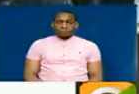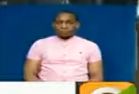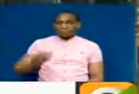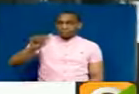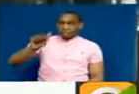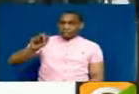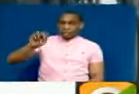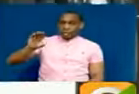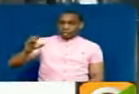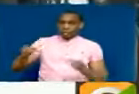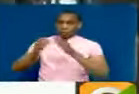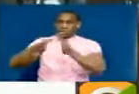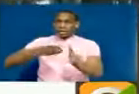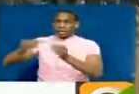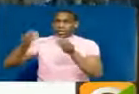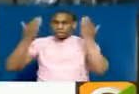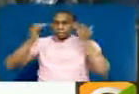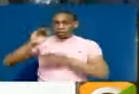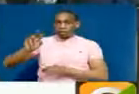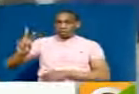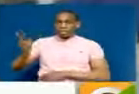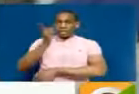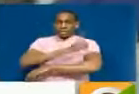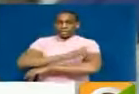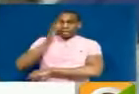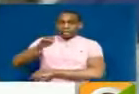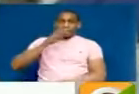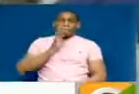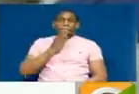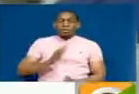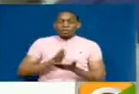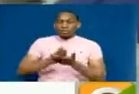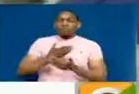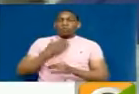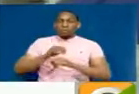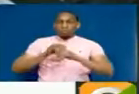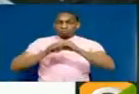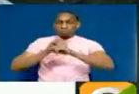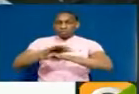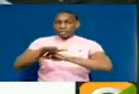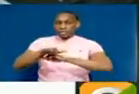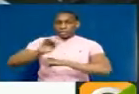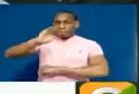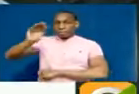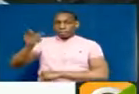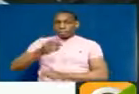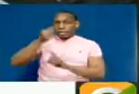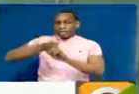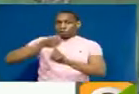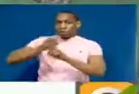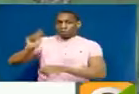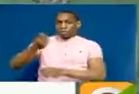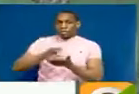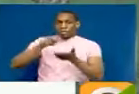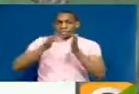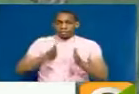The ANC party leader was in Meru County for the second day running. Mudavadi keen to make a footprint in the Mount Kenya region as he pushes his